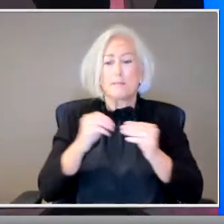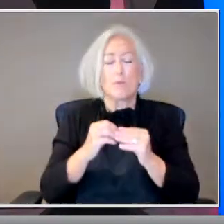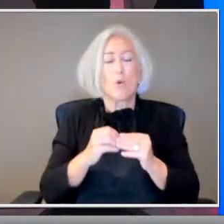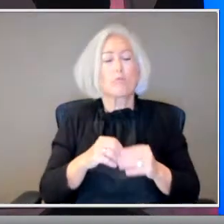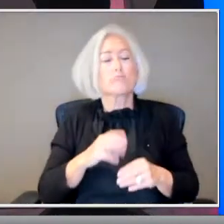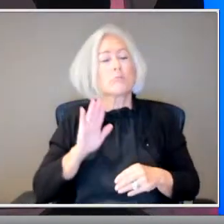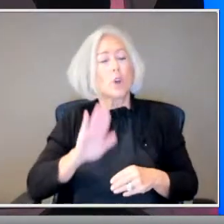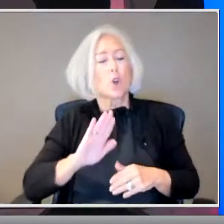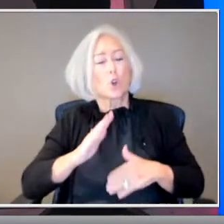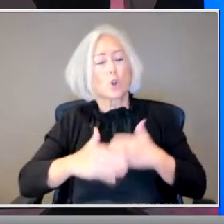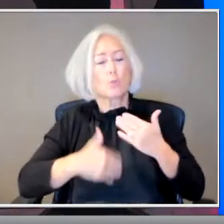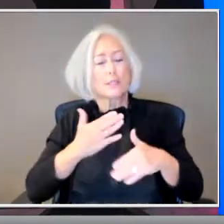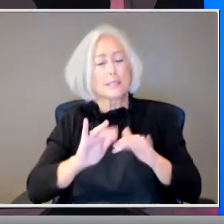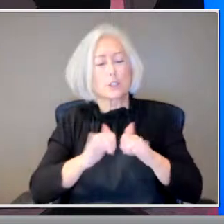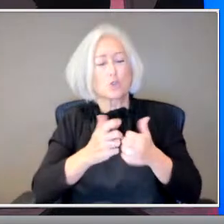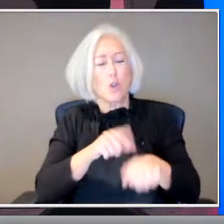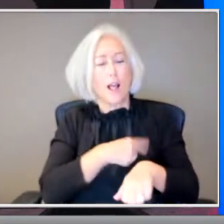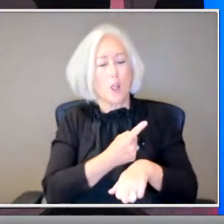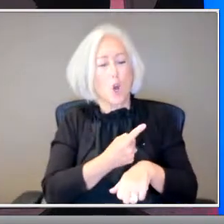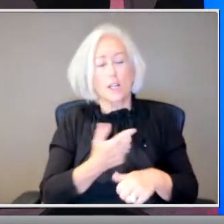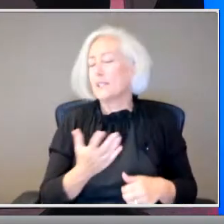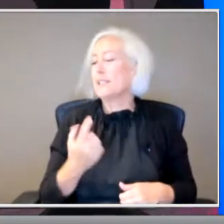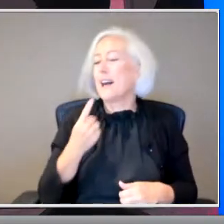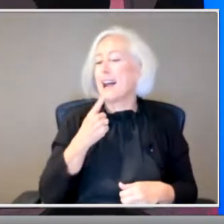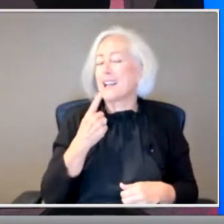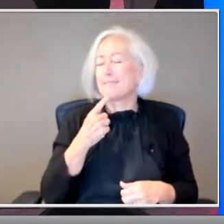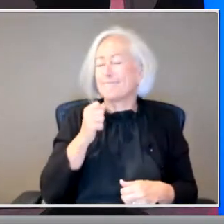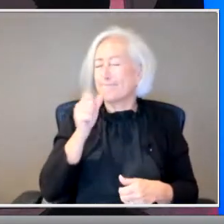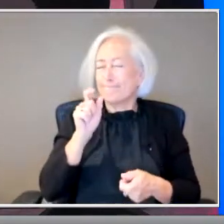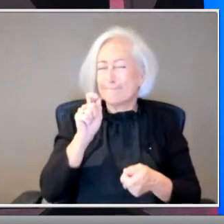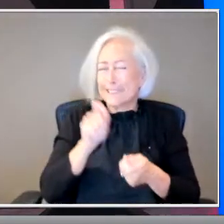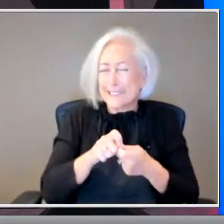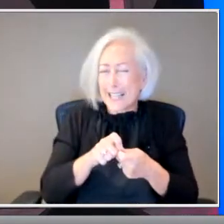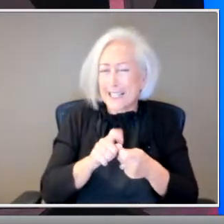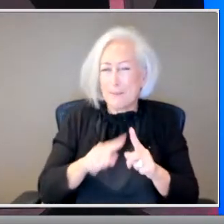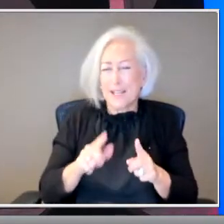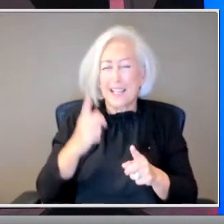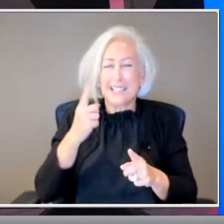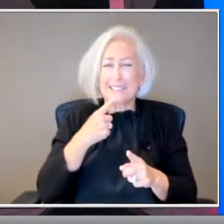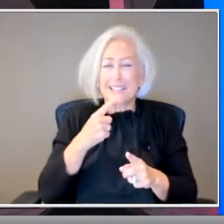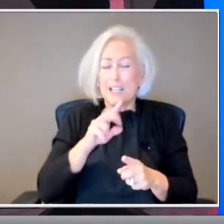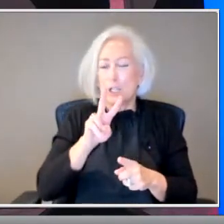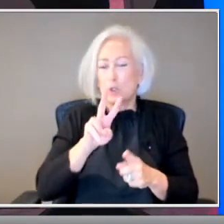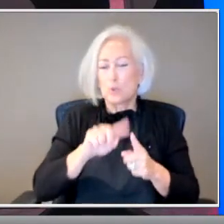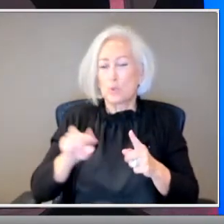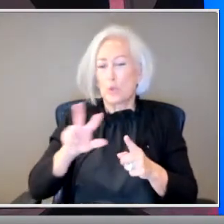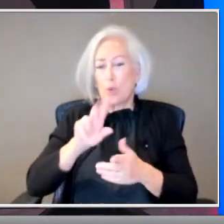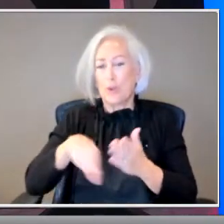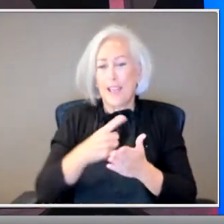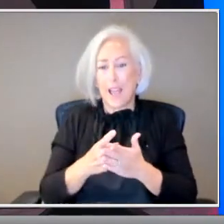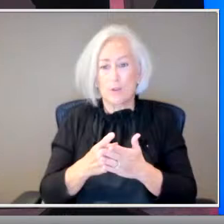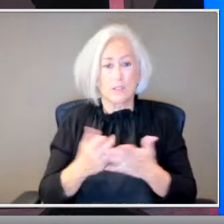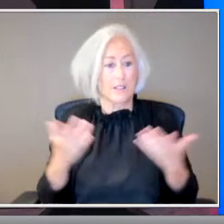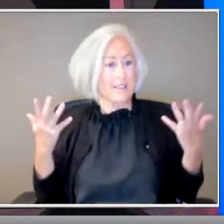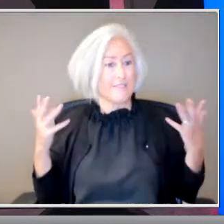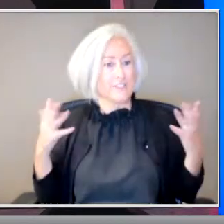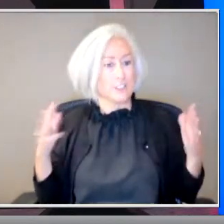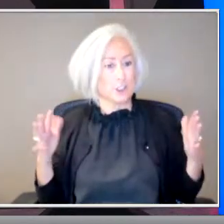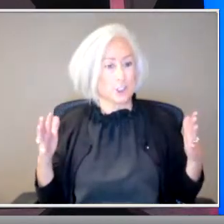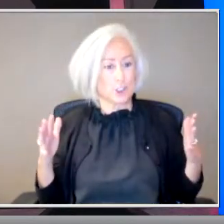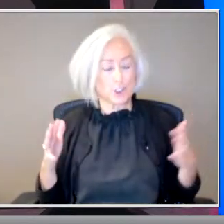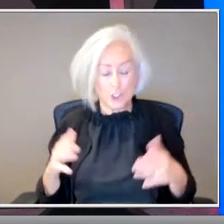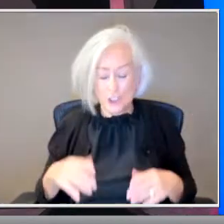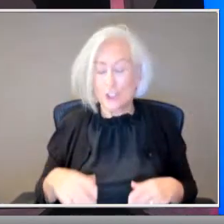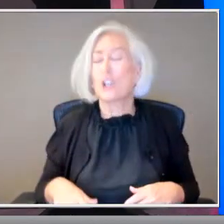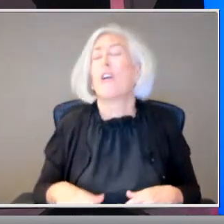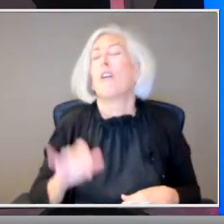don't recall exactly, but probably somewhere in the range of 2 to 3 hours. And then you're done. And then you're done. You're up and at 'em. When were you